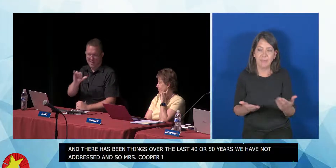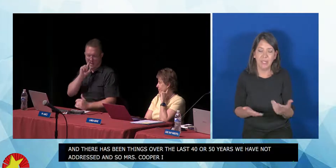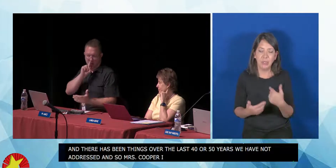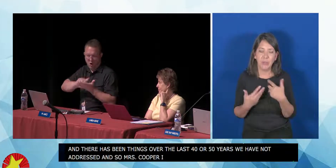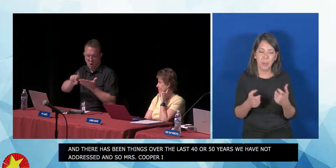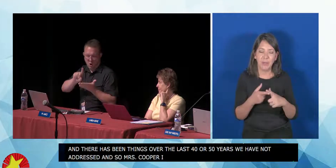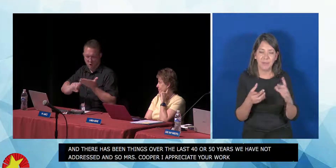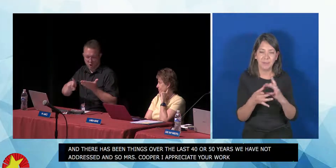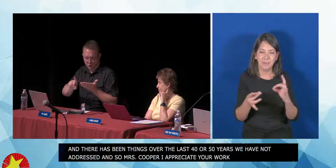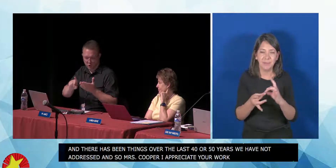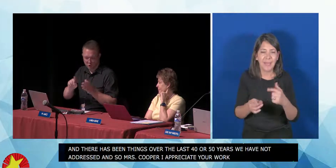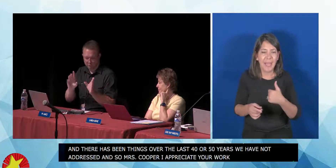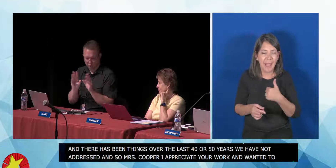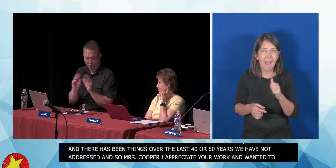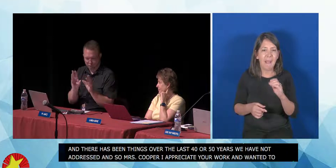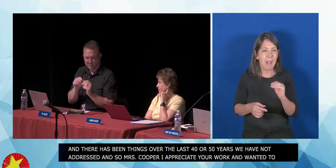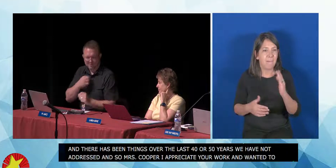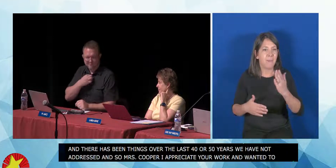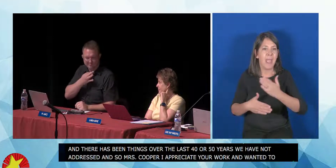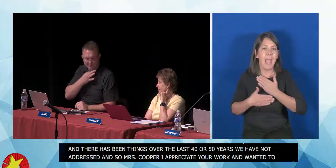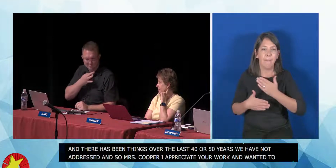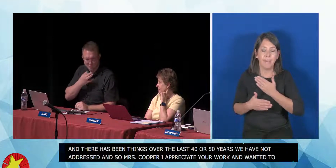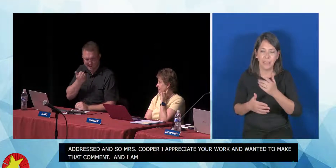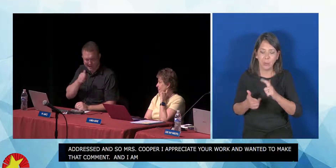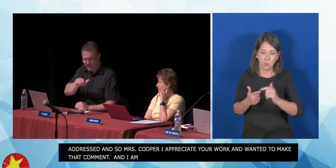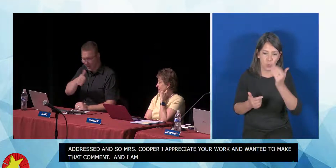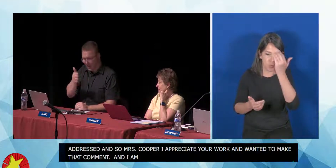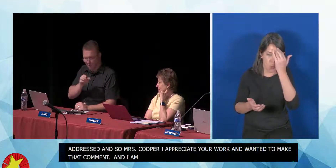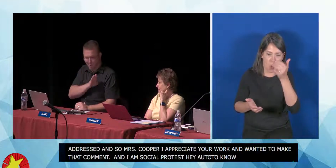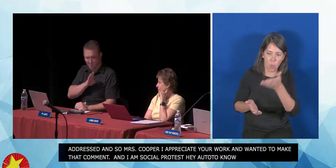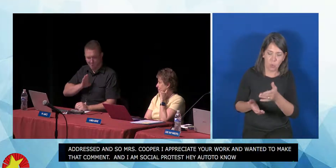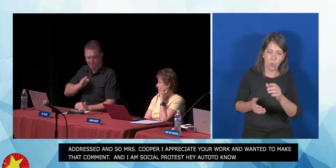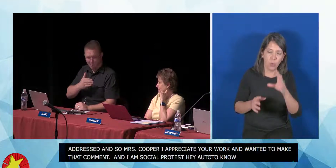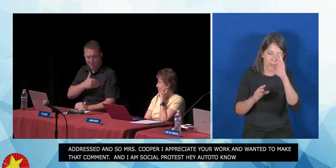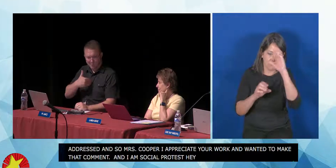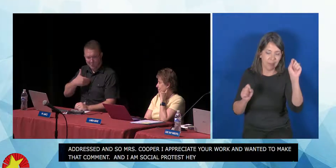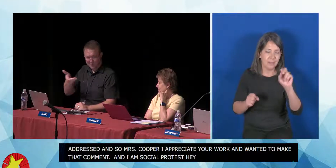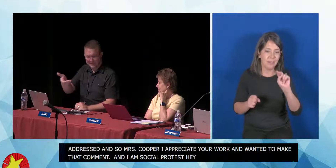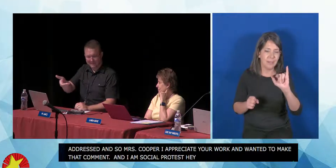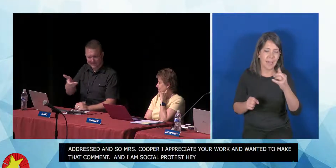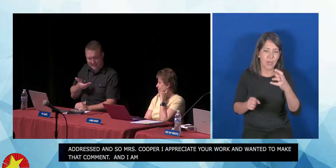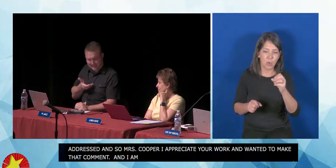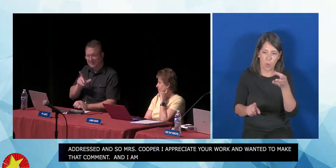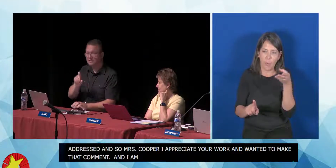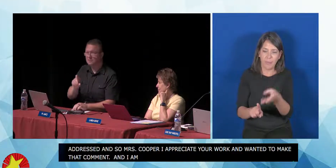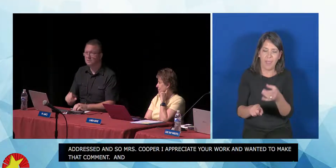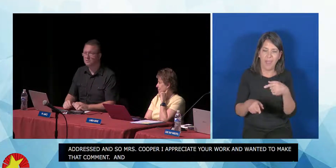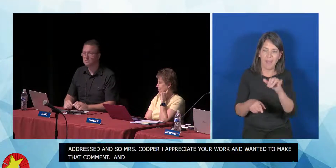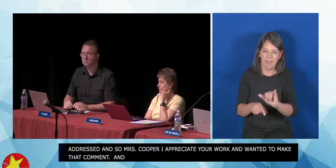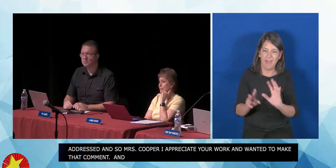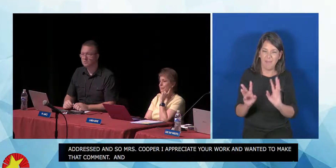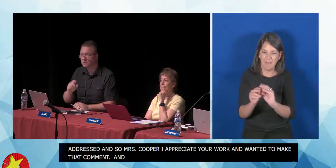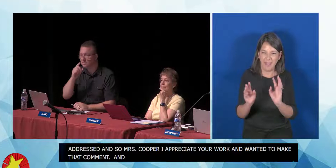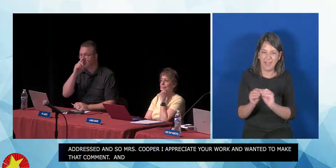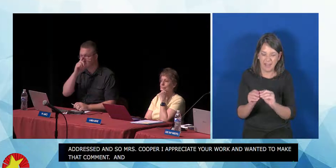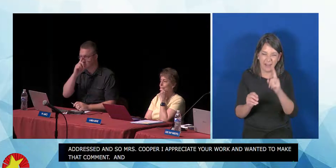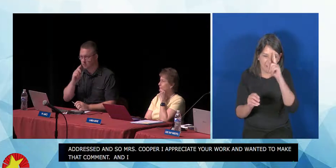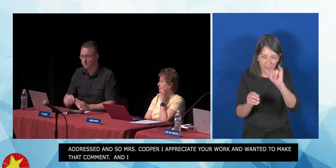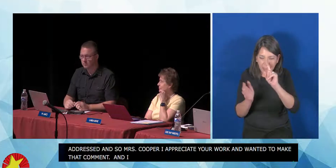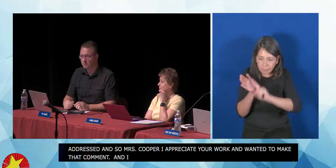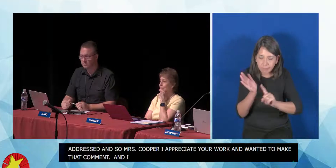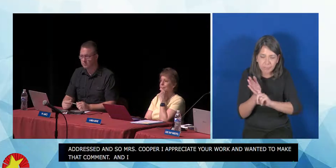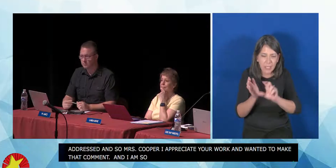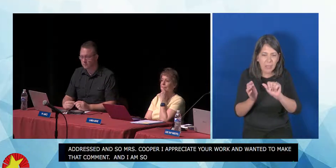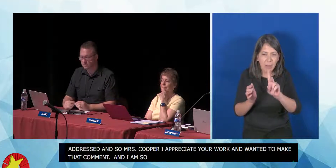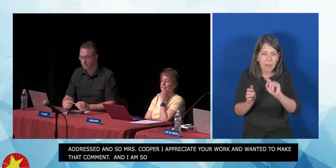I'm so happy to know that you were at that meeting, President Nigro, with the auditors. Were any other board members invited to that meeting, just